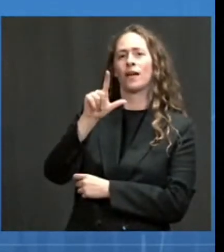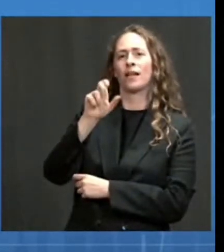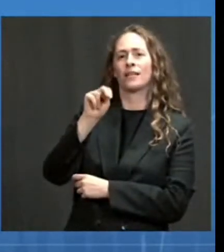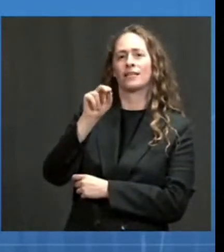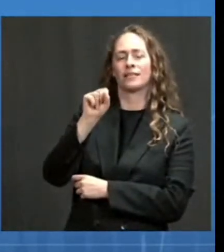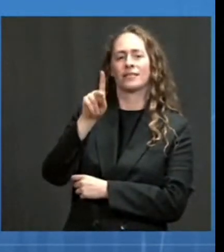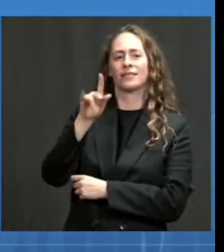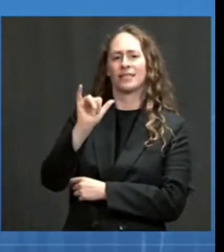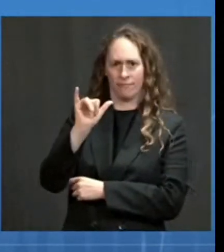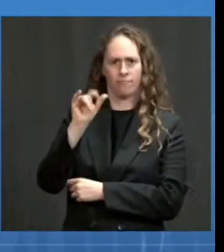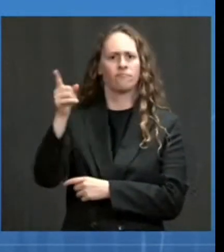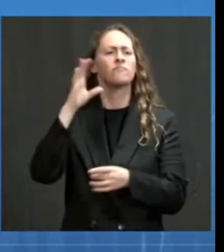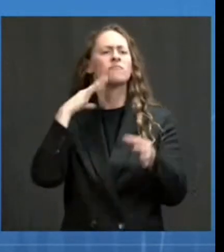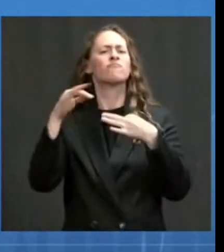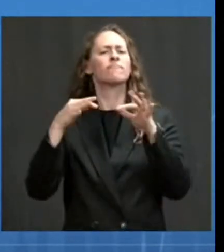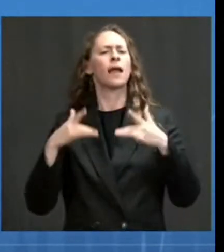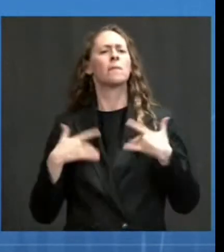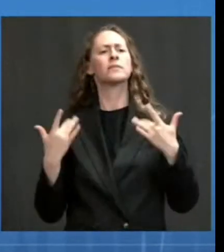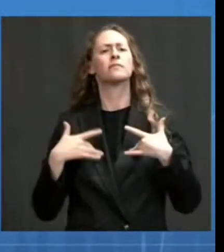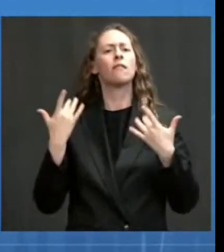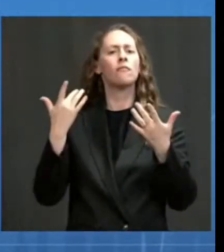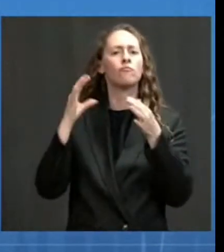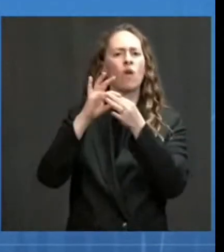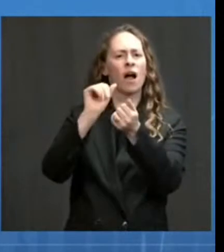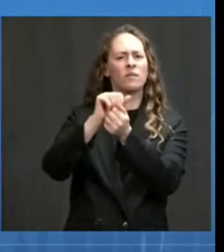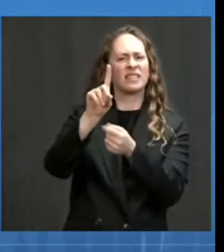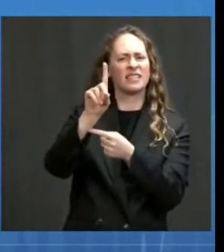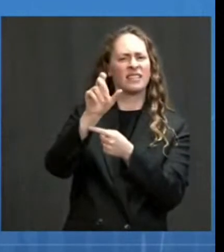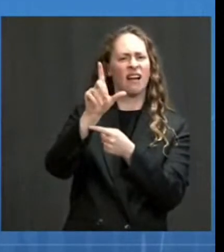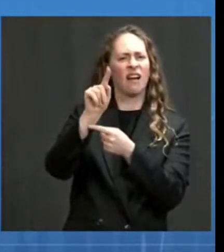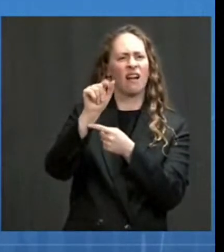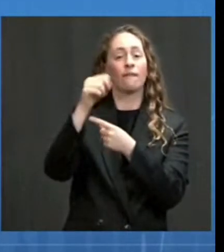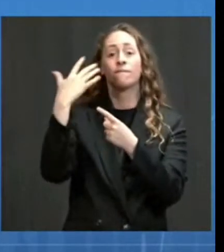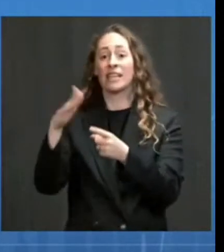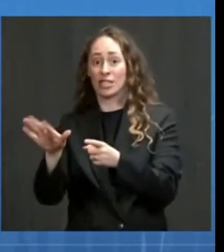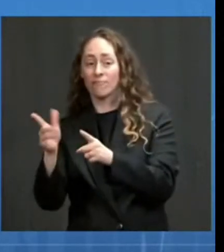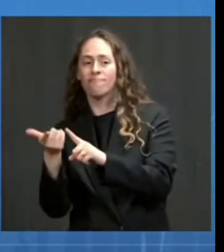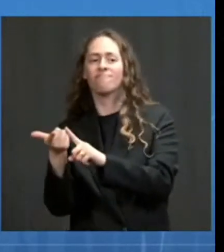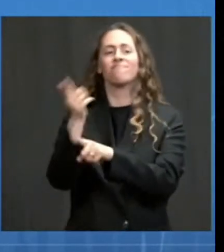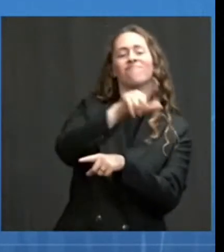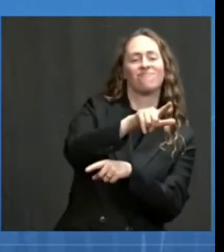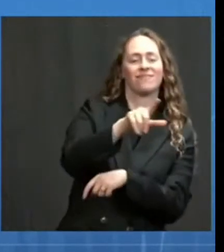the Delta variant, essential role, and then Dr. Fauci to discuss the essential role of